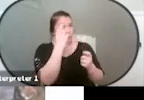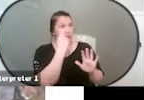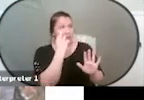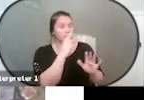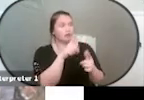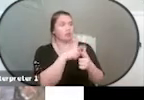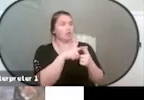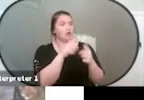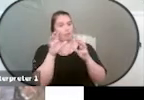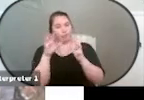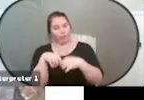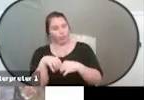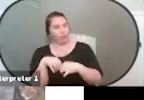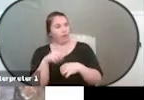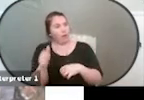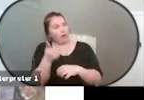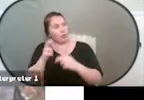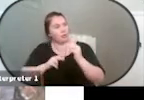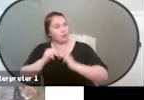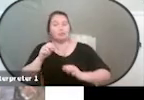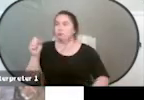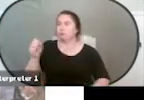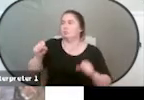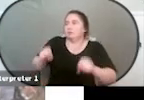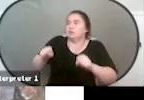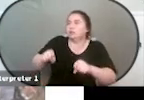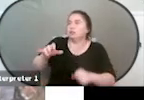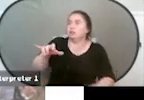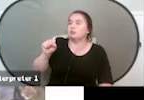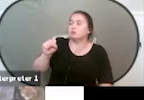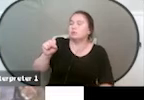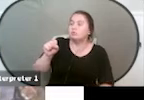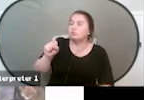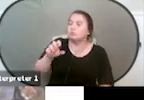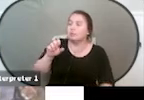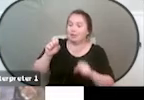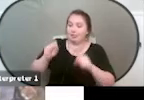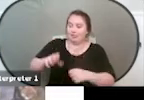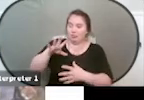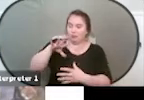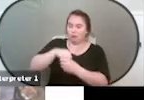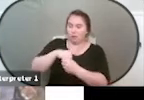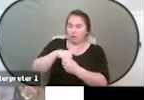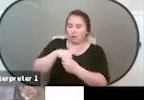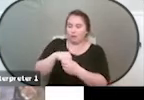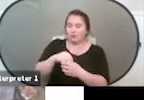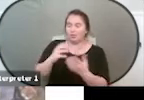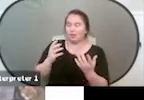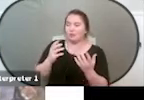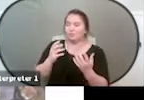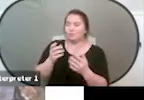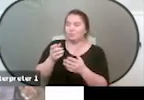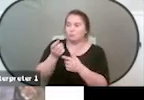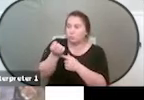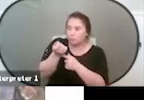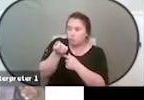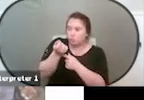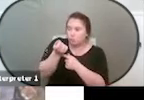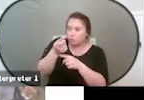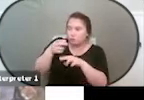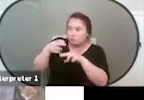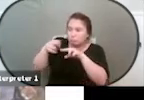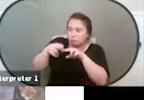of another building? Potentially, yeah, it could incorporate, some small replacement areas,